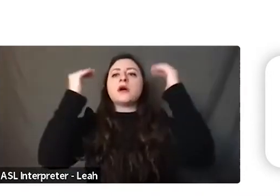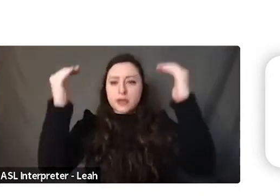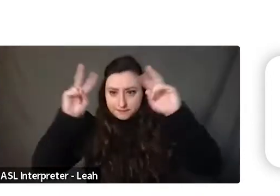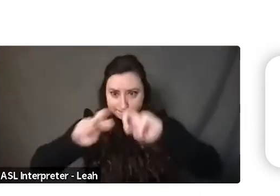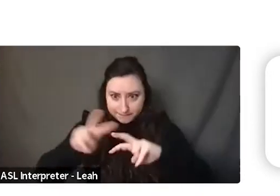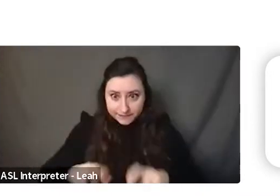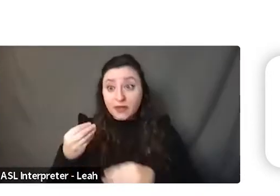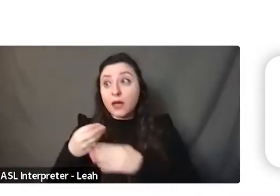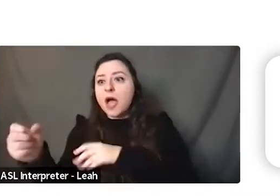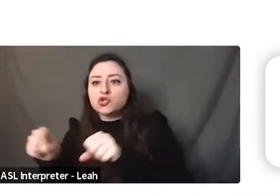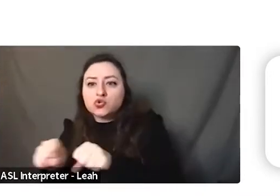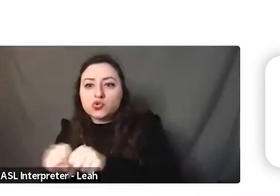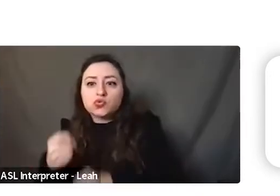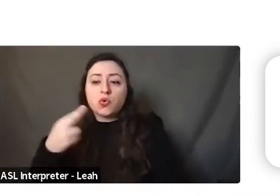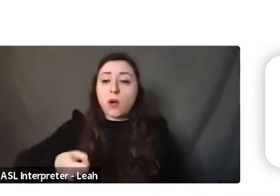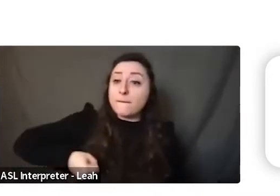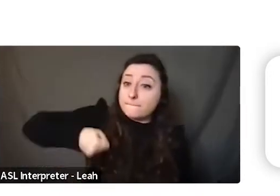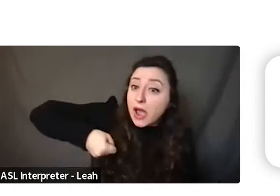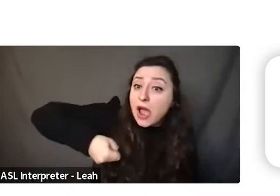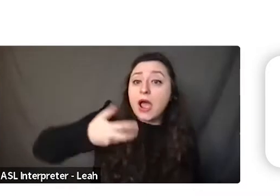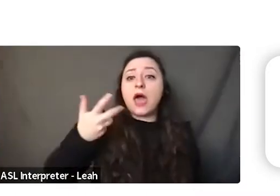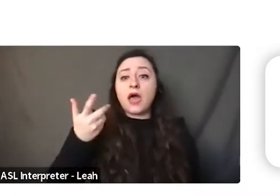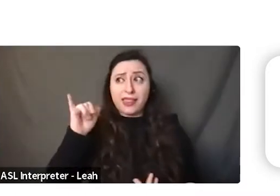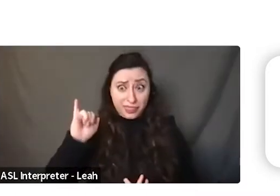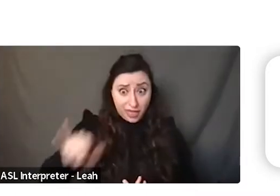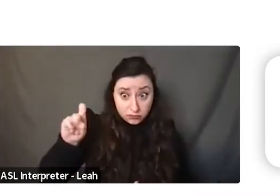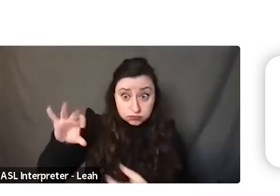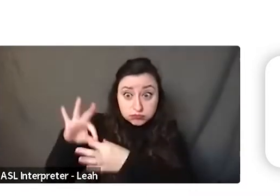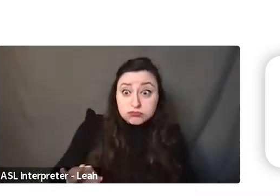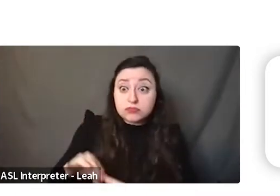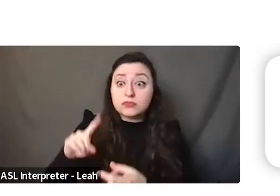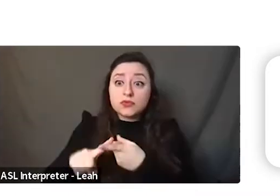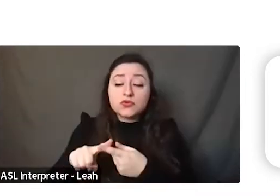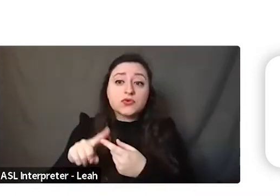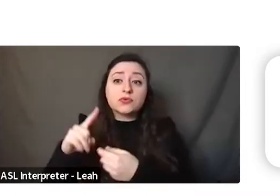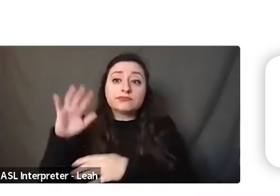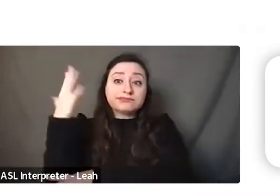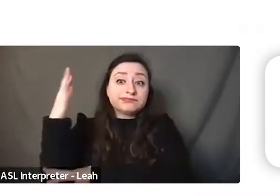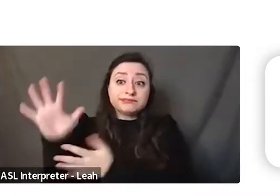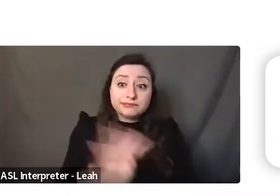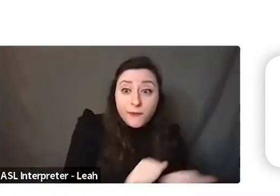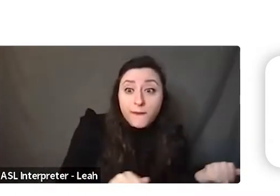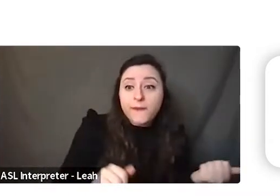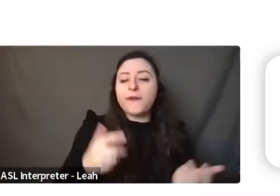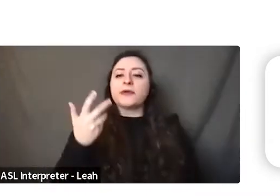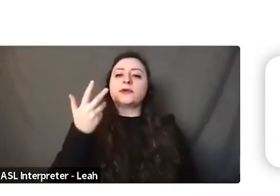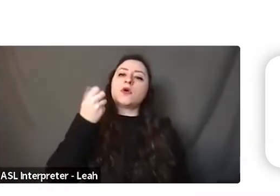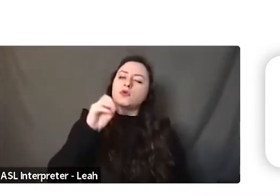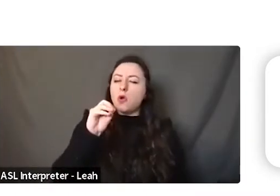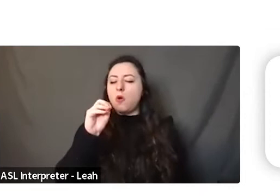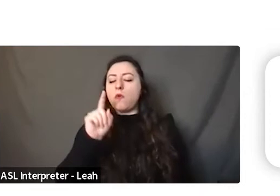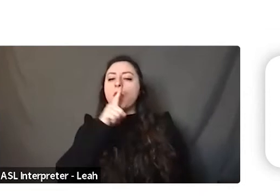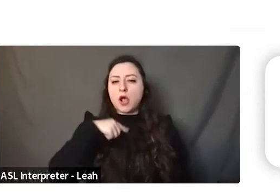buying shoes or handbags, is this related to a system that is destroying the Amazon and destroying the earth? So a lot of it was like looking at